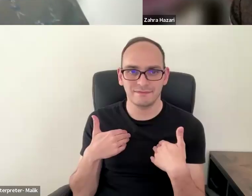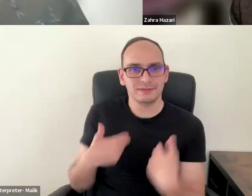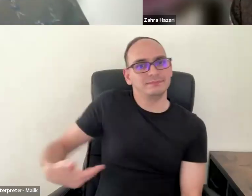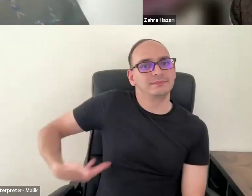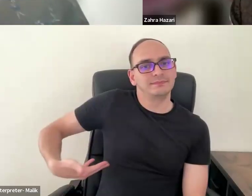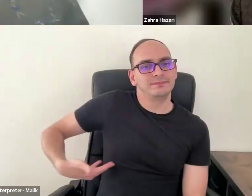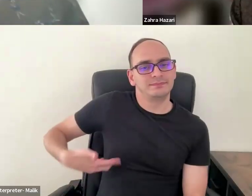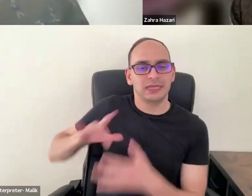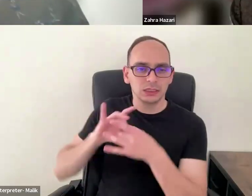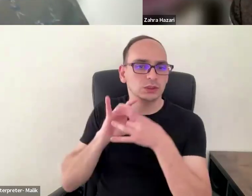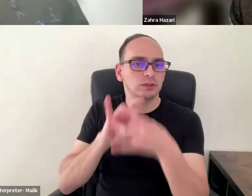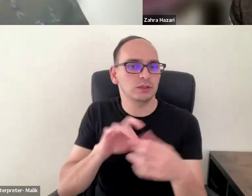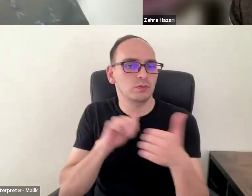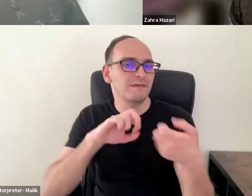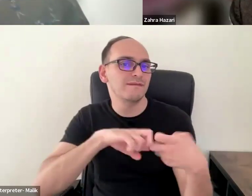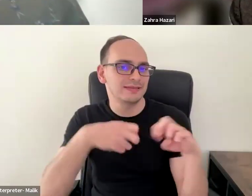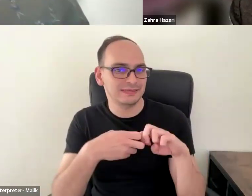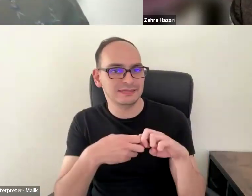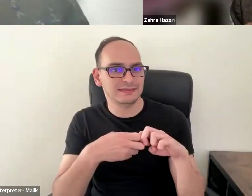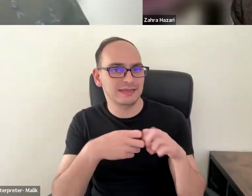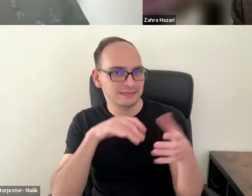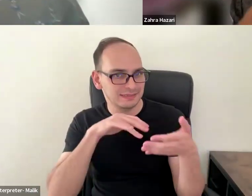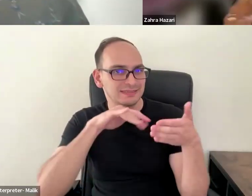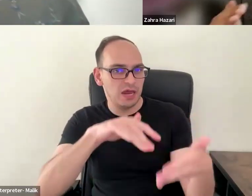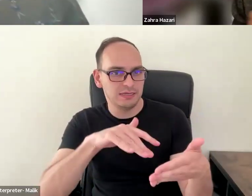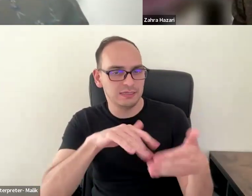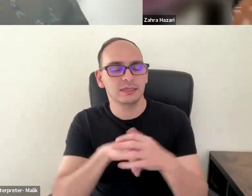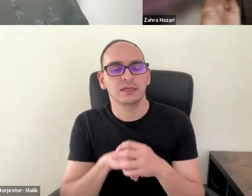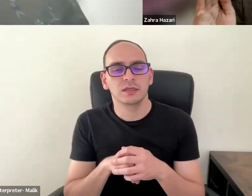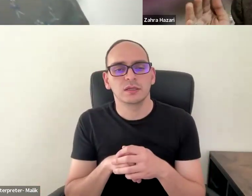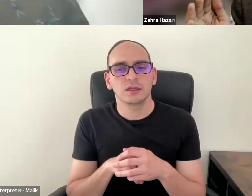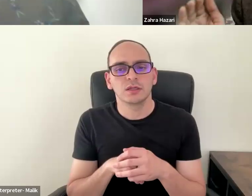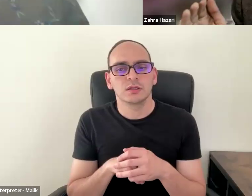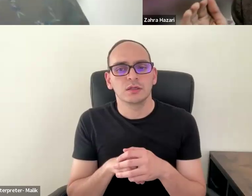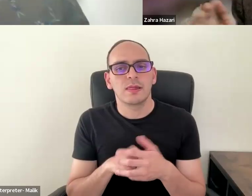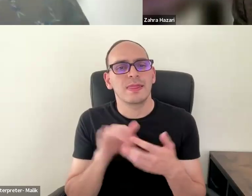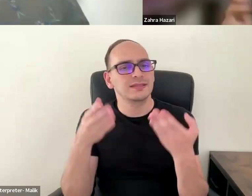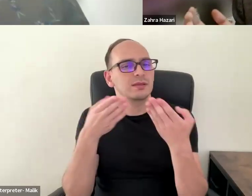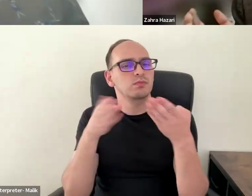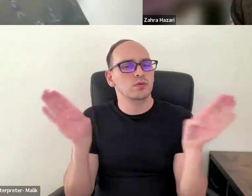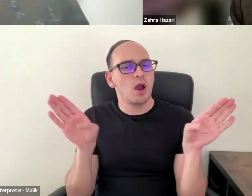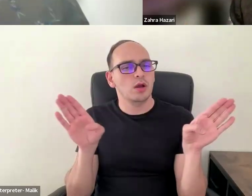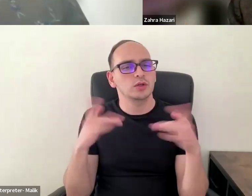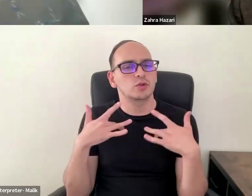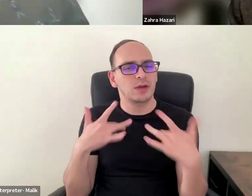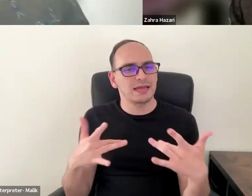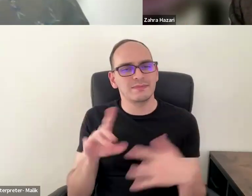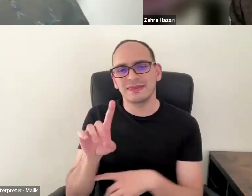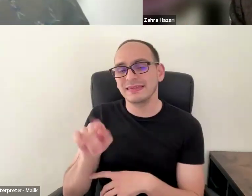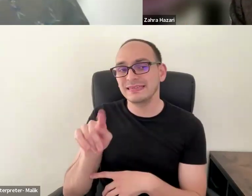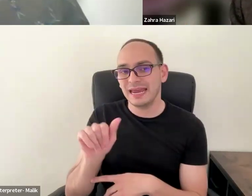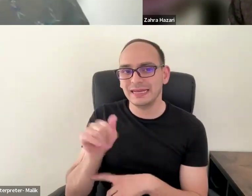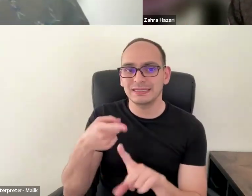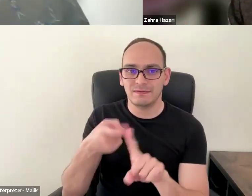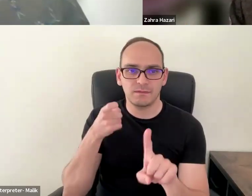implicit associations with physics as a discipline. And so like, those are some of like, I think the broader trends, but again, the data comes from